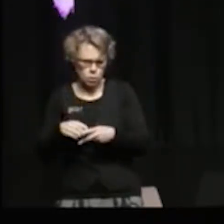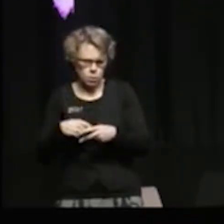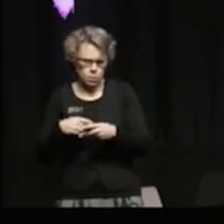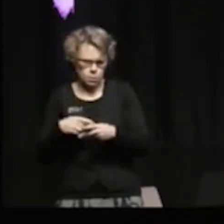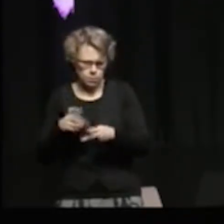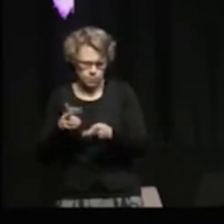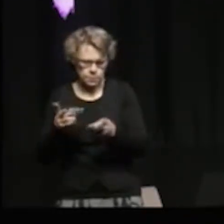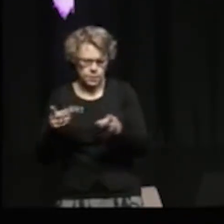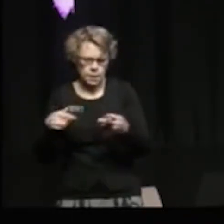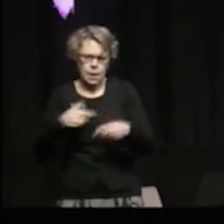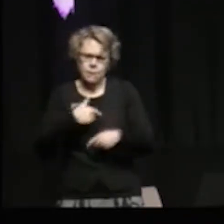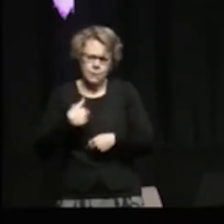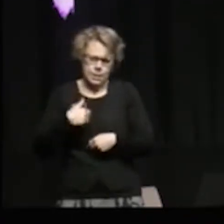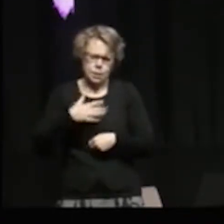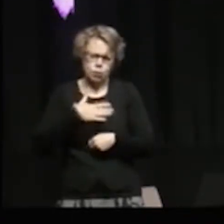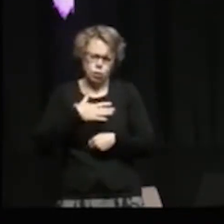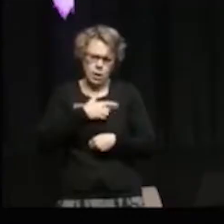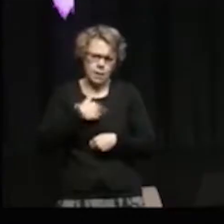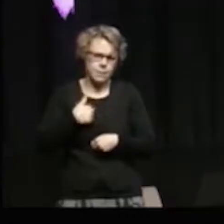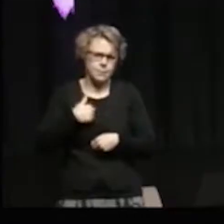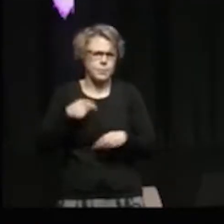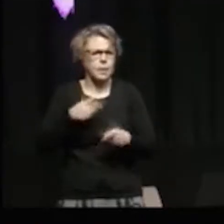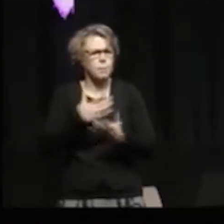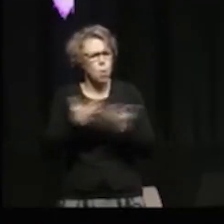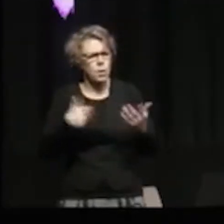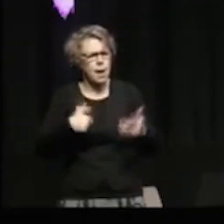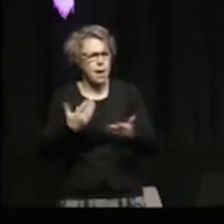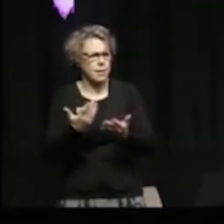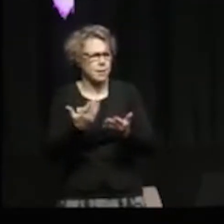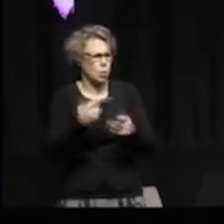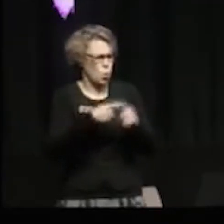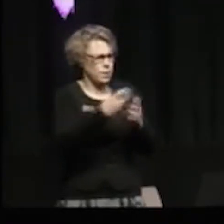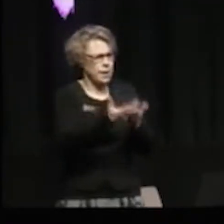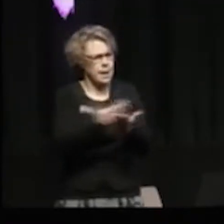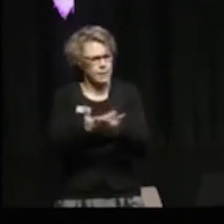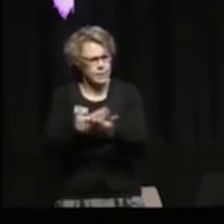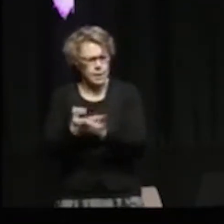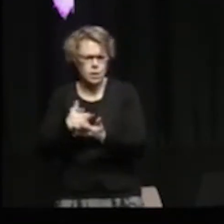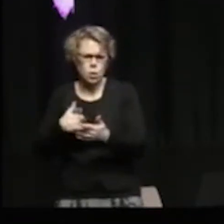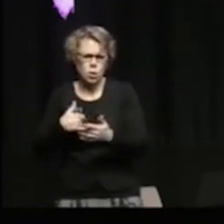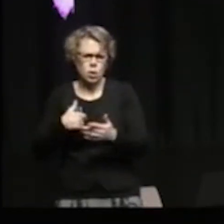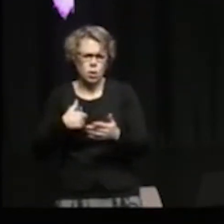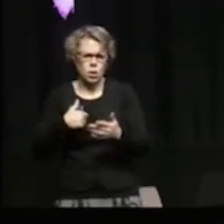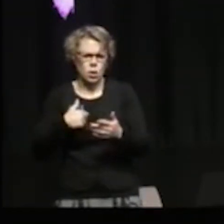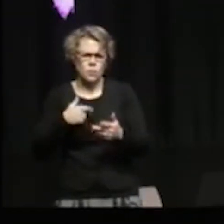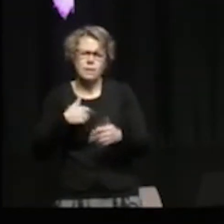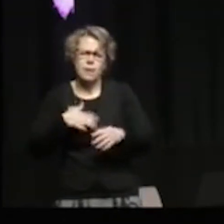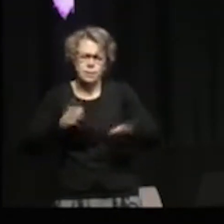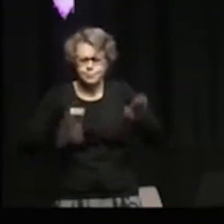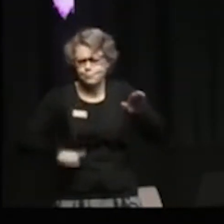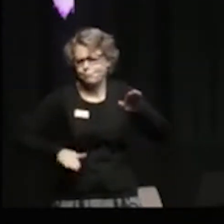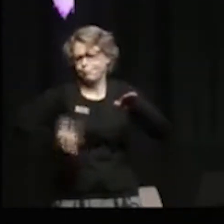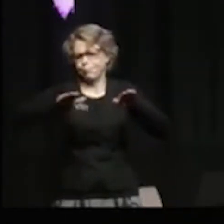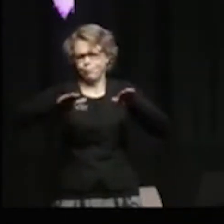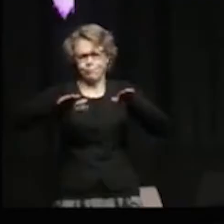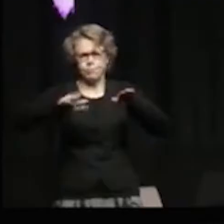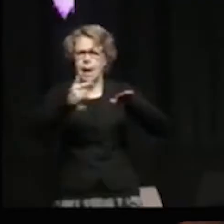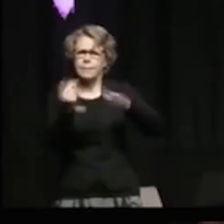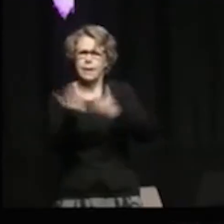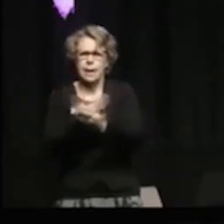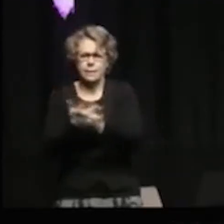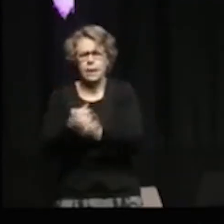everyone, with so many people fleeing their countries, trying to get asylum and a safe haven in other countries,